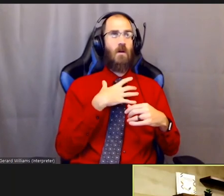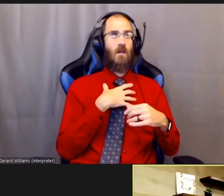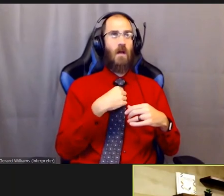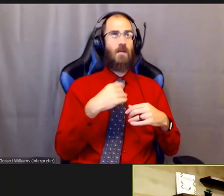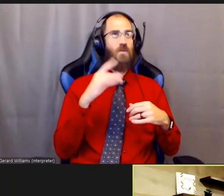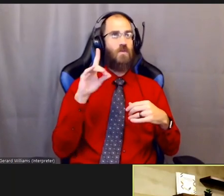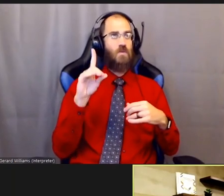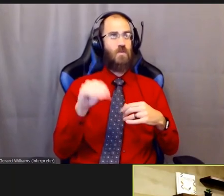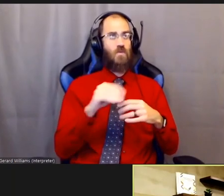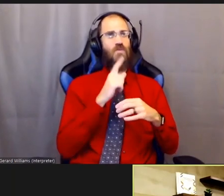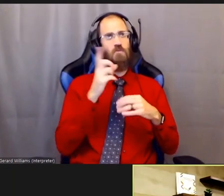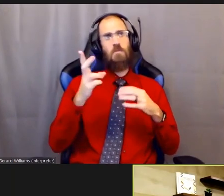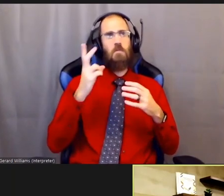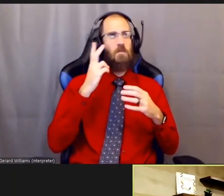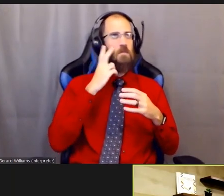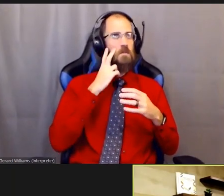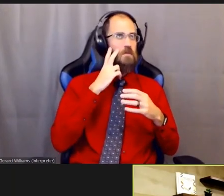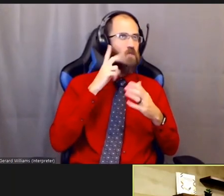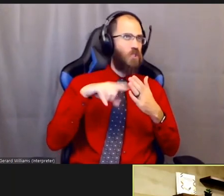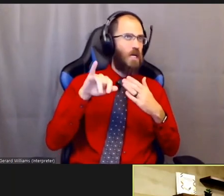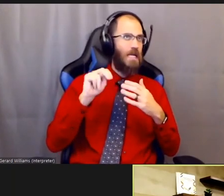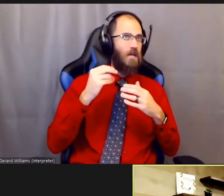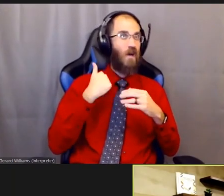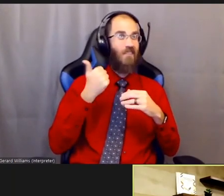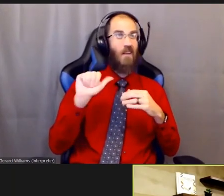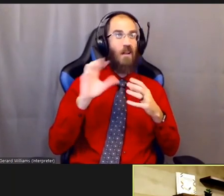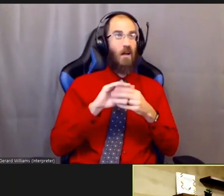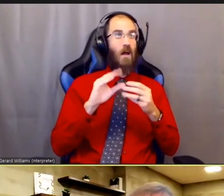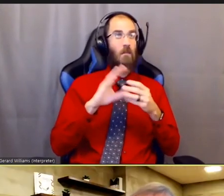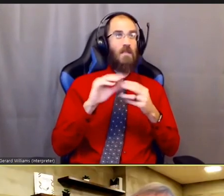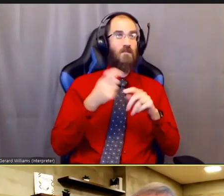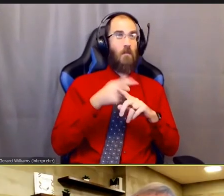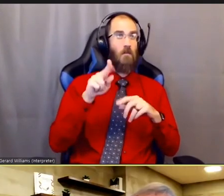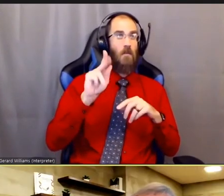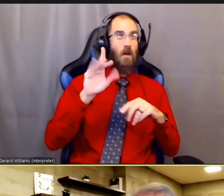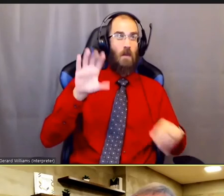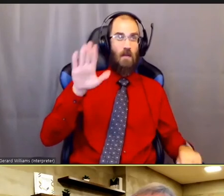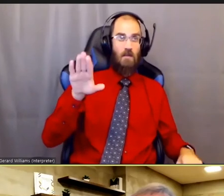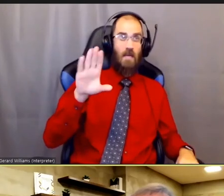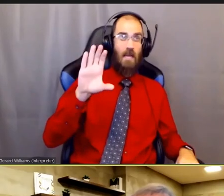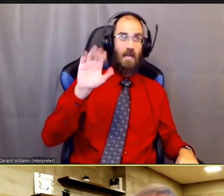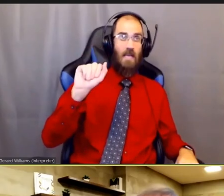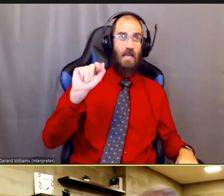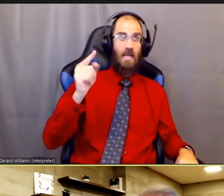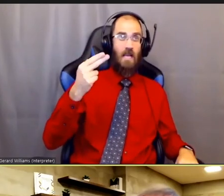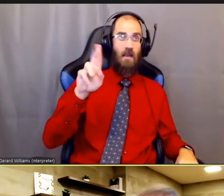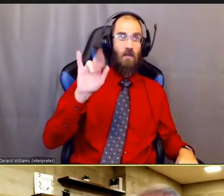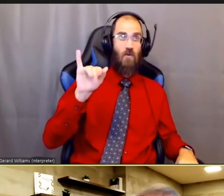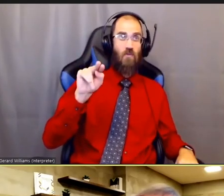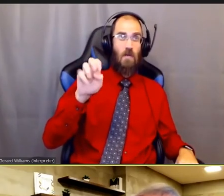see if we have any comments from the public. Catherine, is somebody monitoring that?